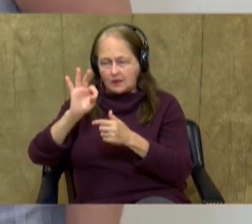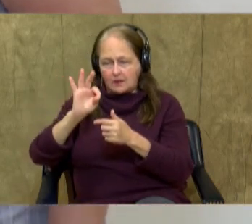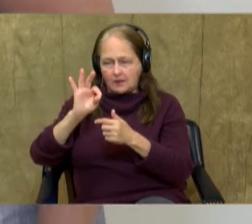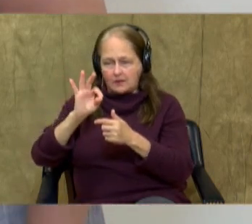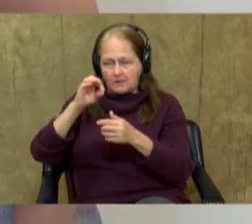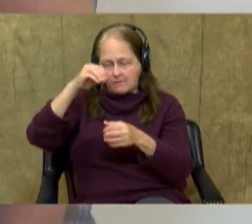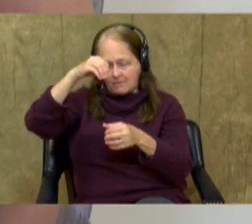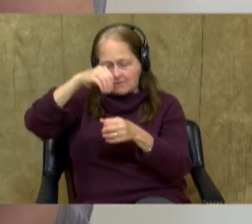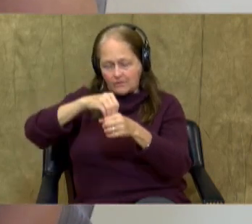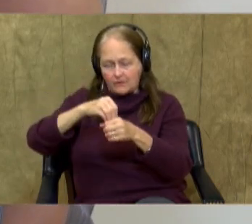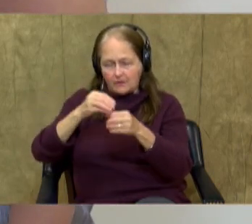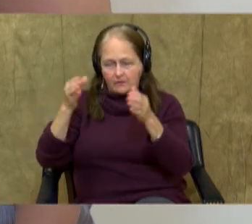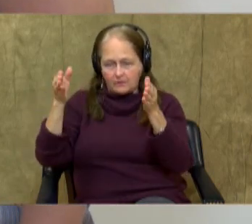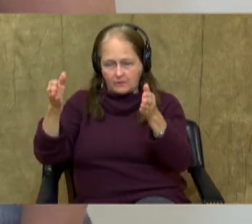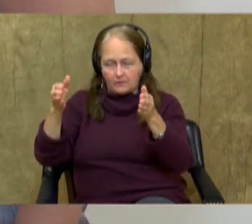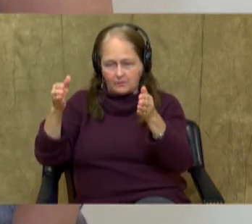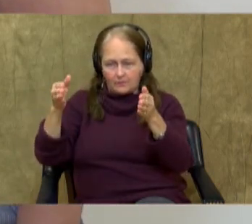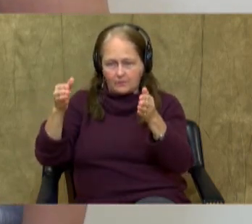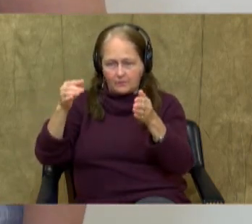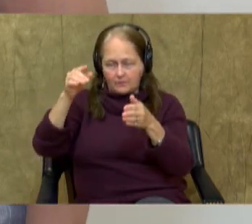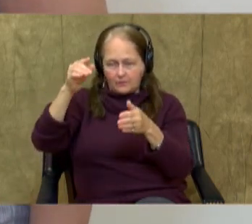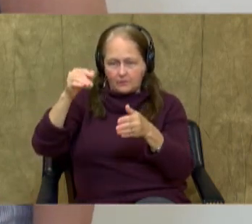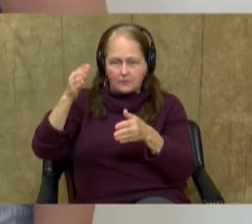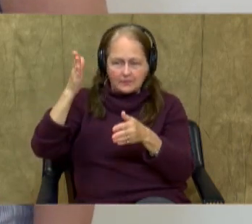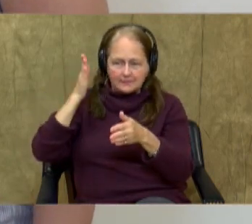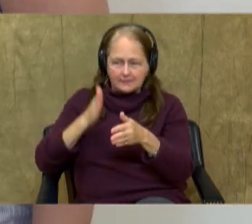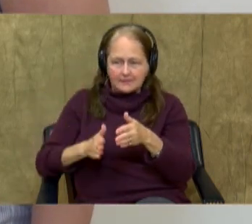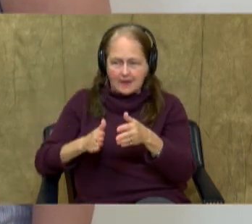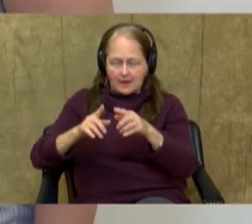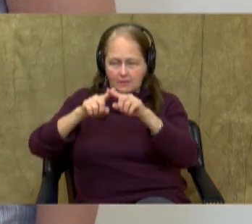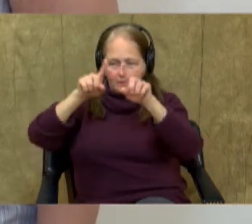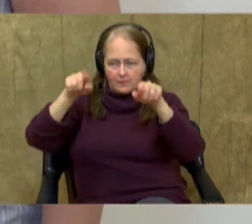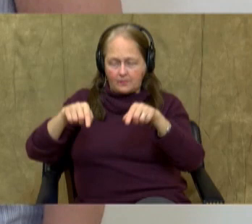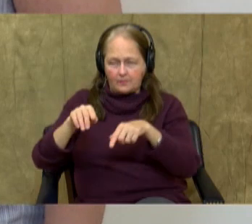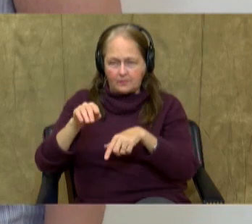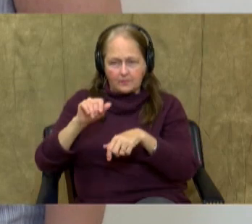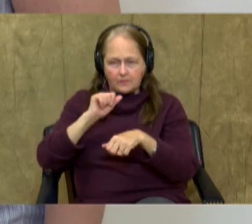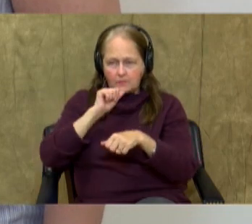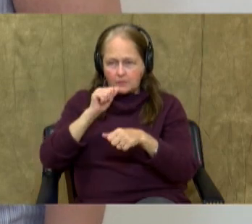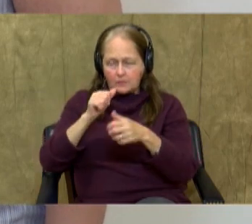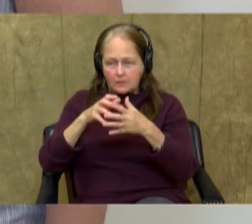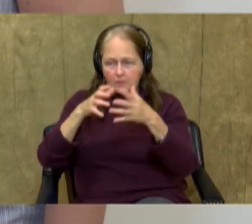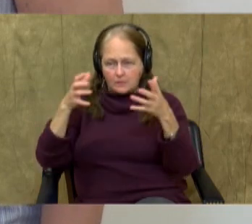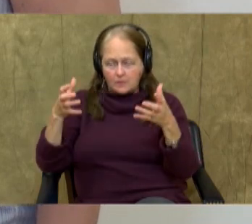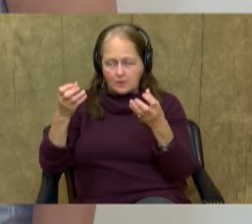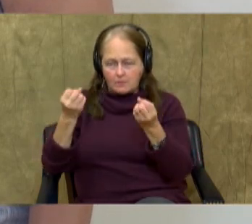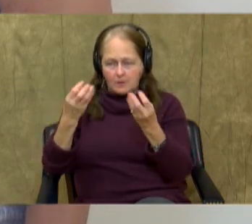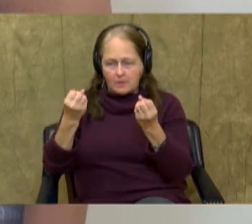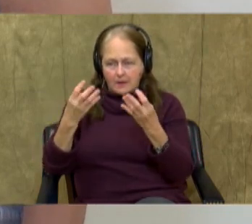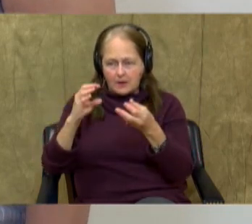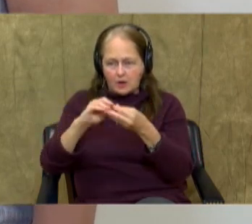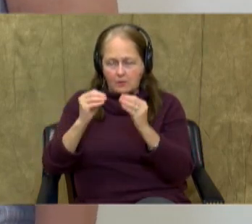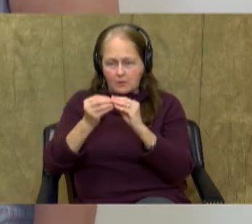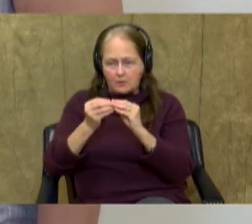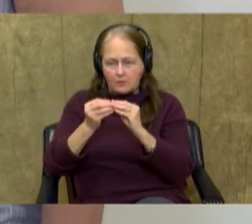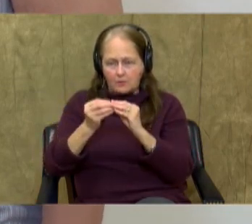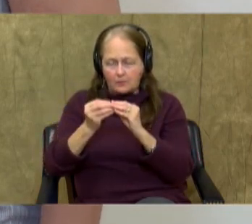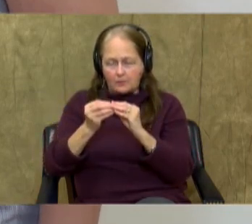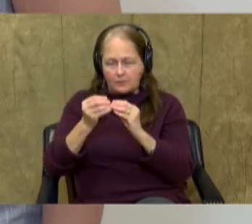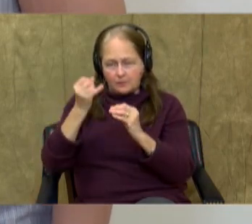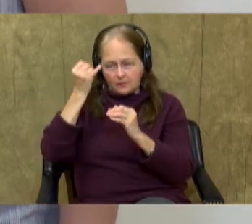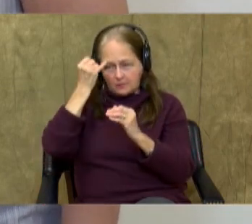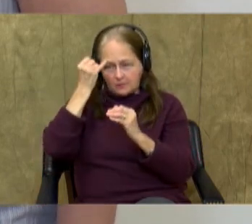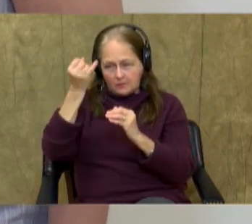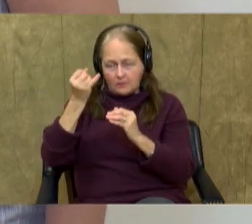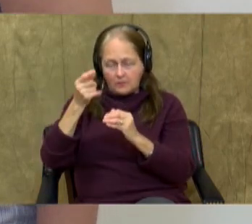to fit on the bottom of this or the side of this to make a bar graph. It's just too many numbers. So instead,